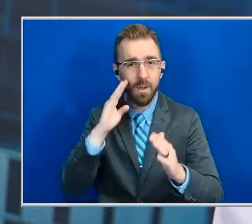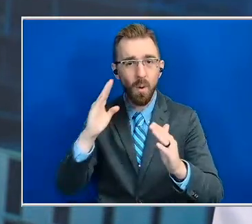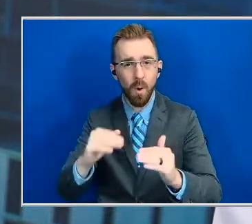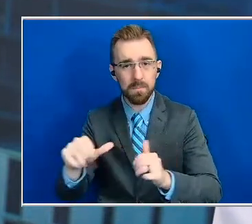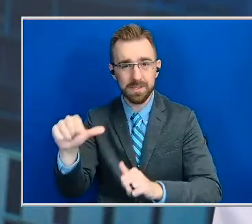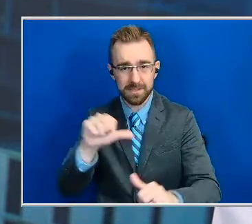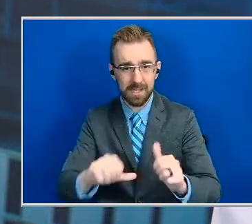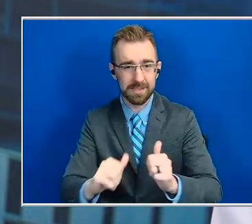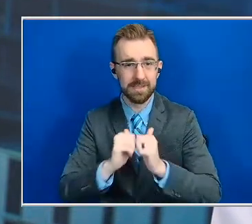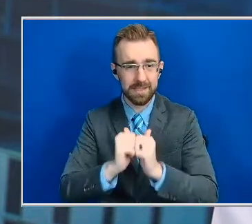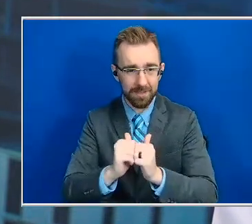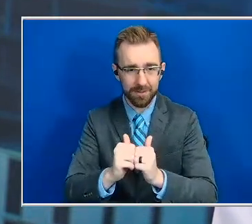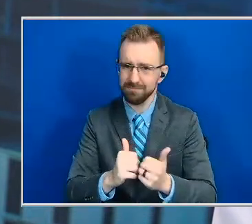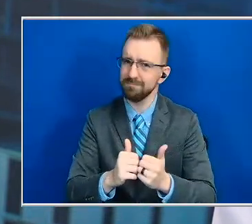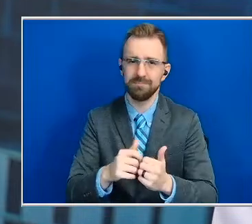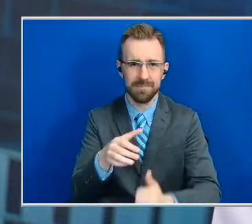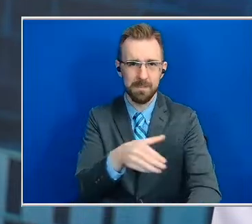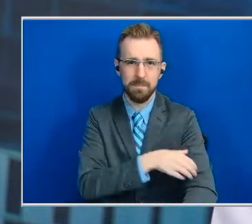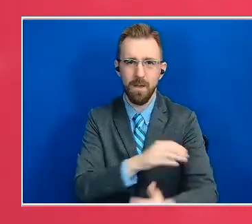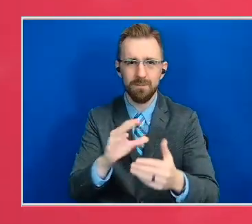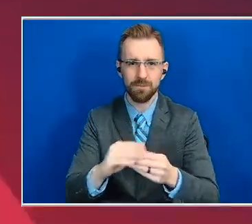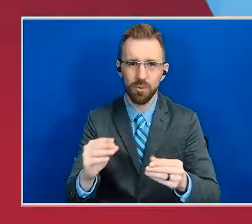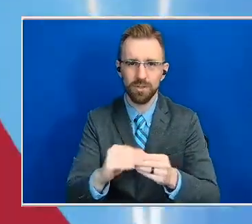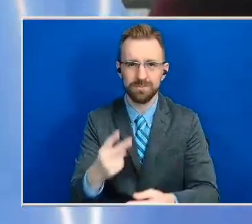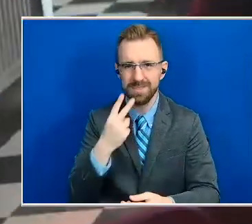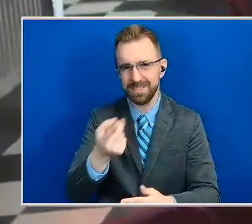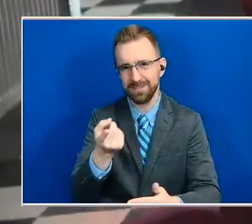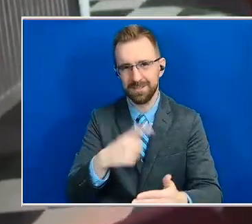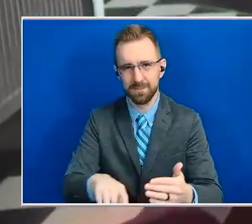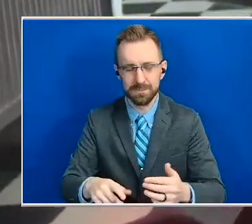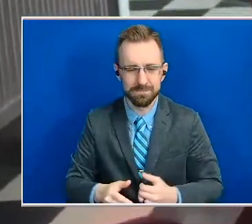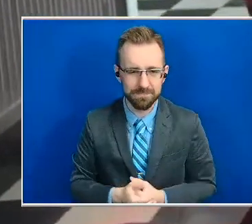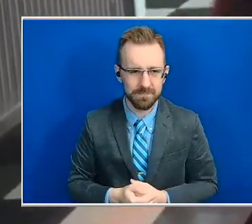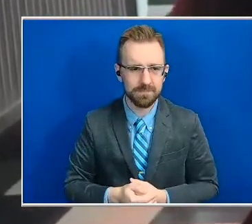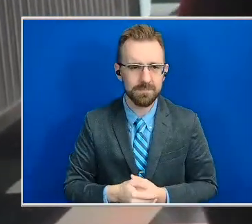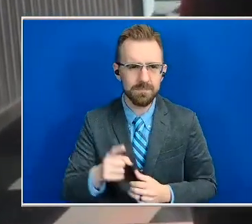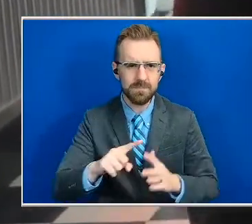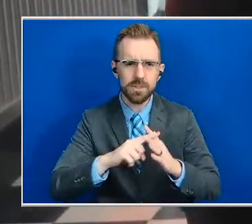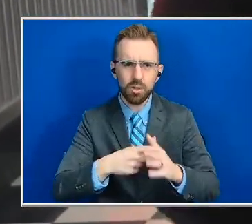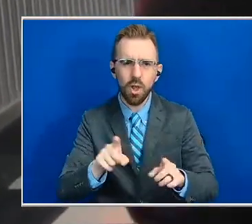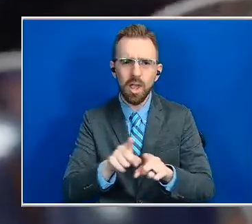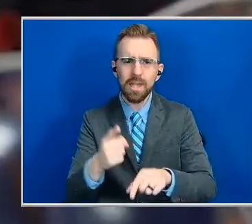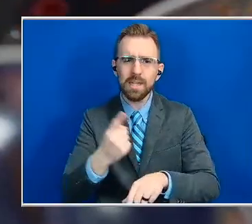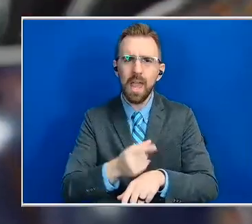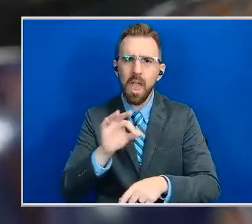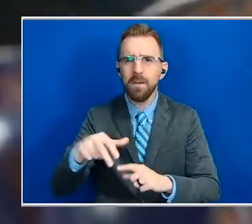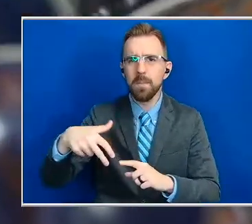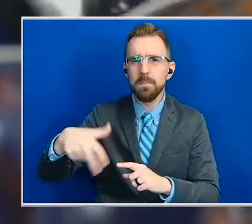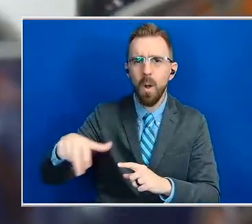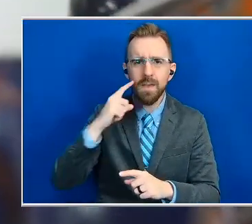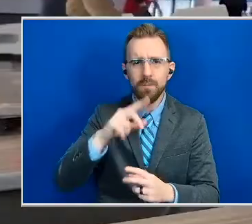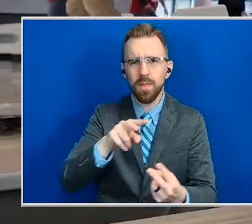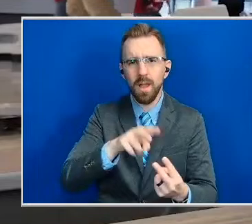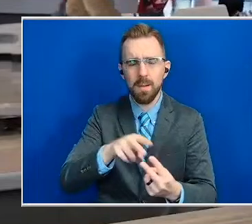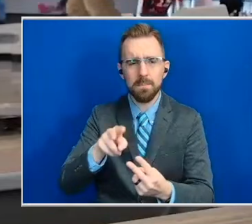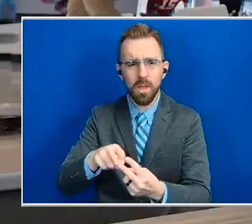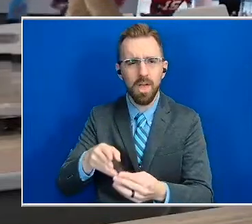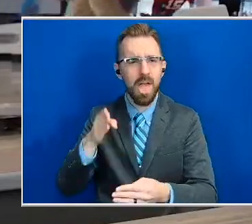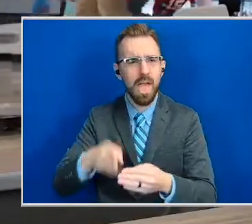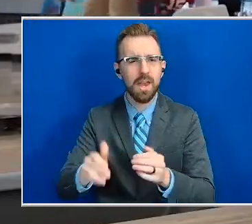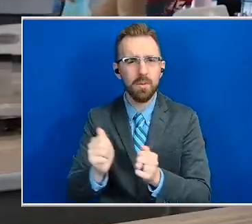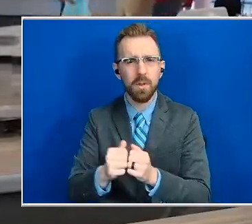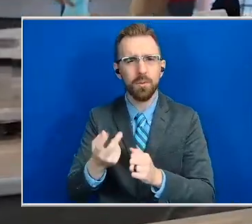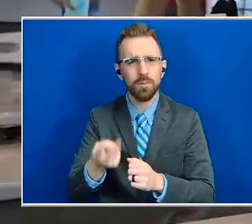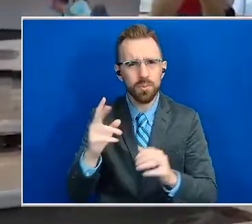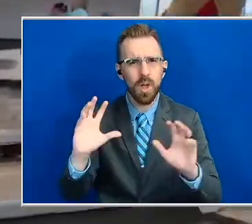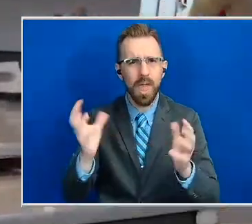that's a powerful story. We'll see you next week. What began as a day of bowling for this couple ended with 2 ambulance rides